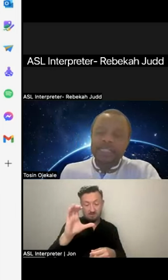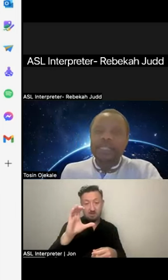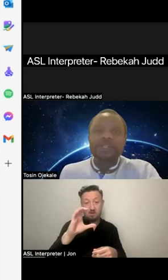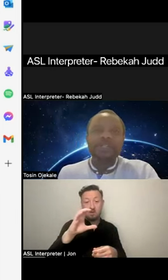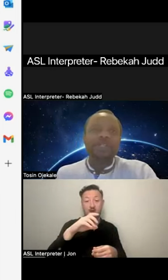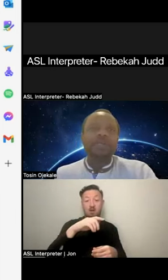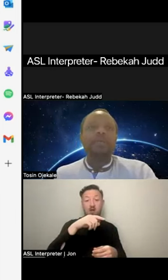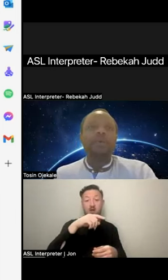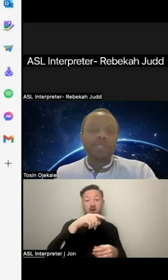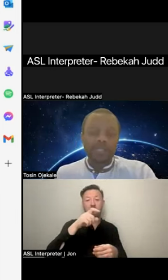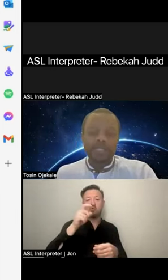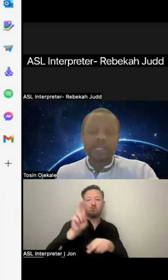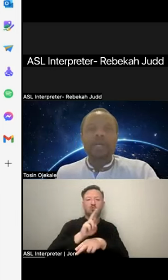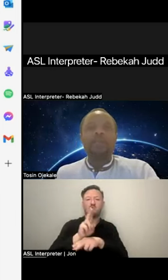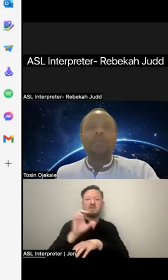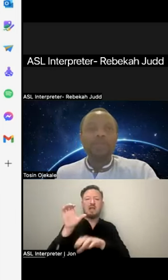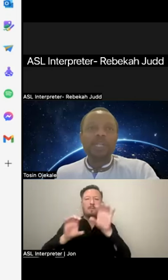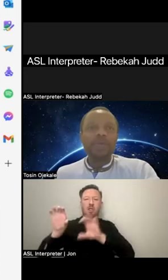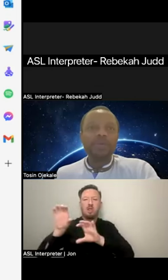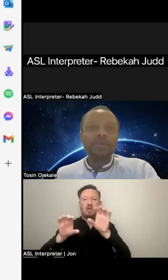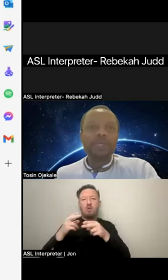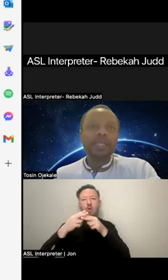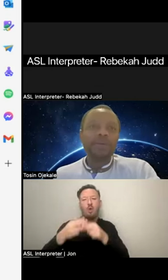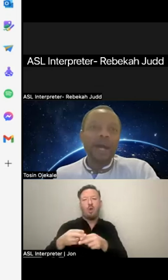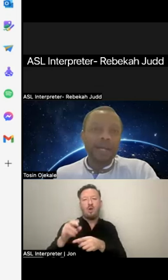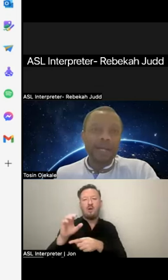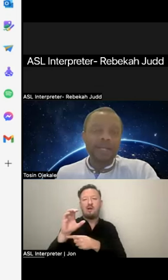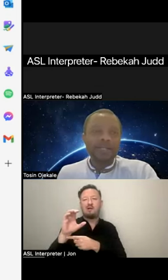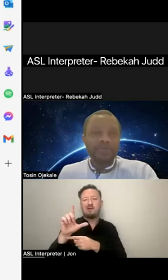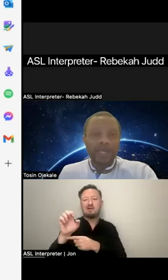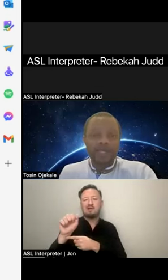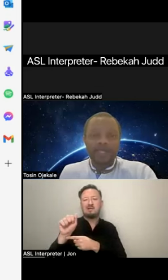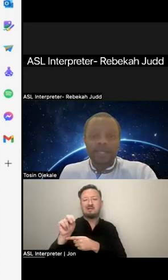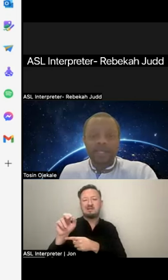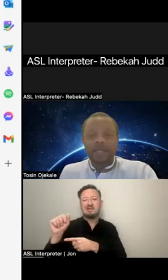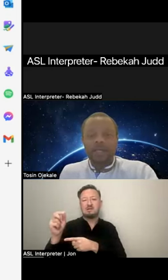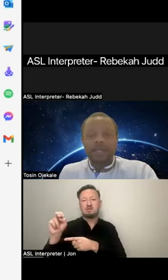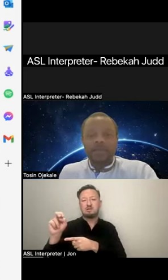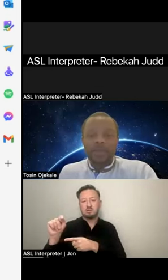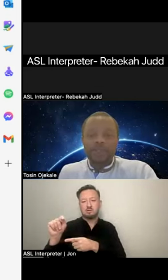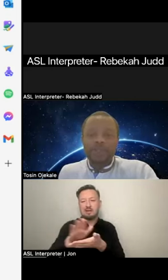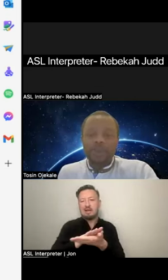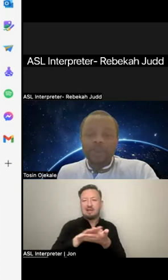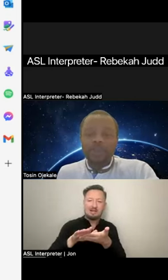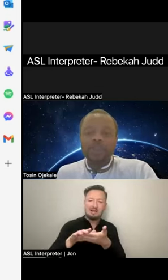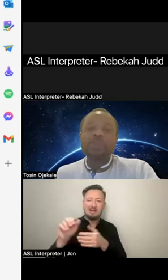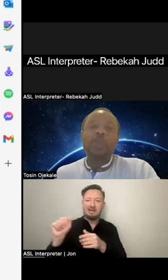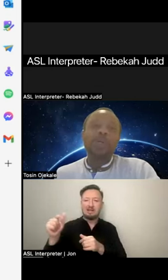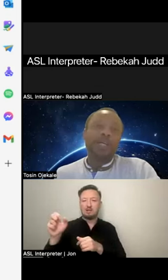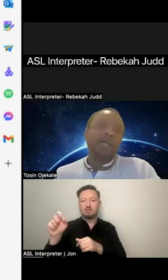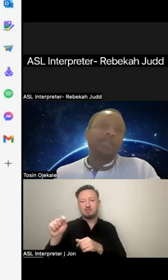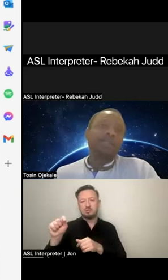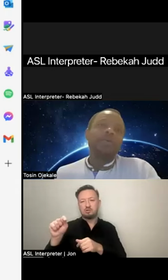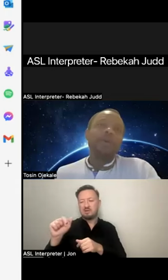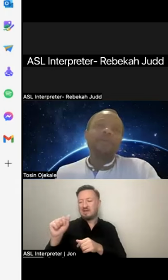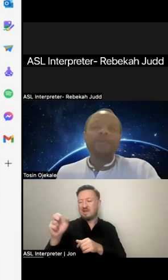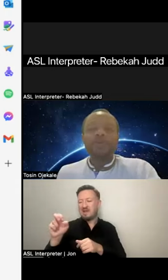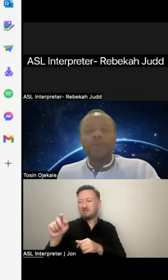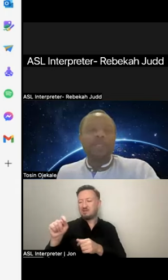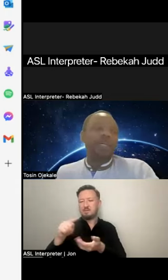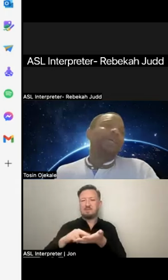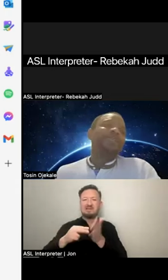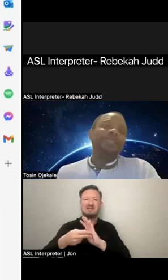agent is what is mostly used within the rack space, because you don't want to use water. So if you